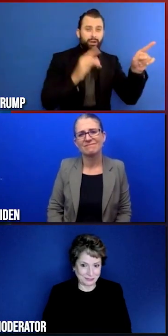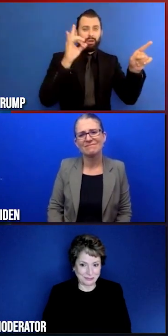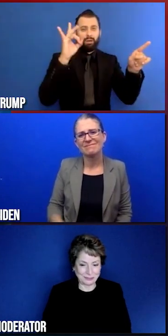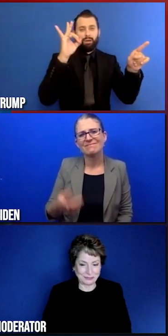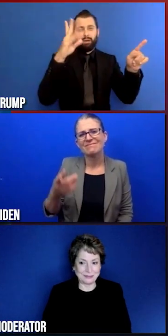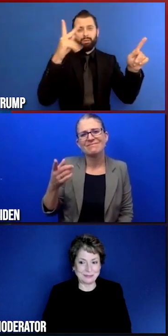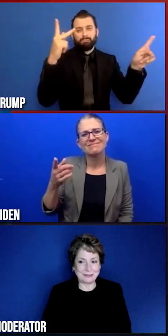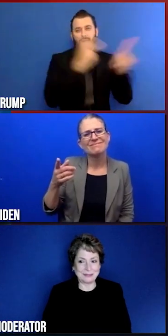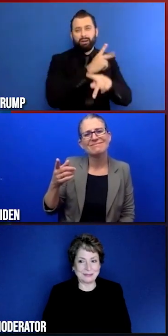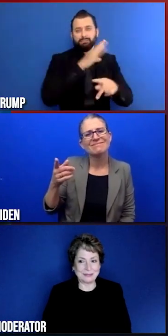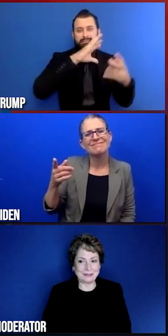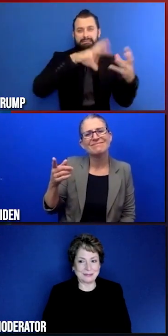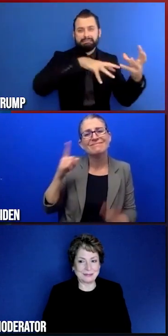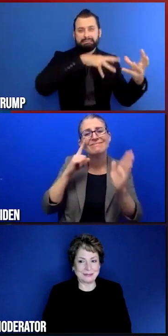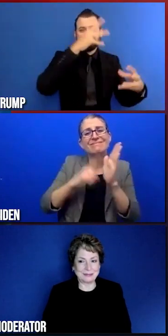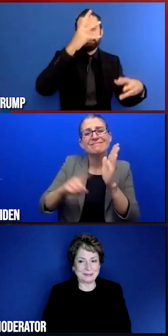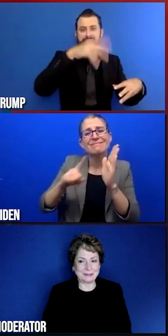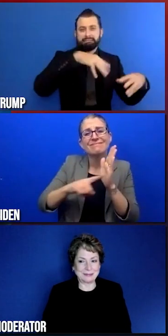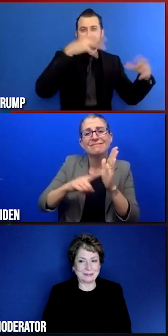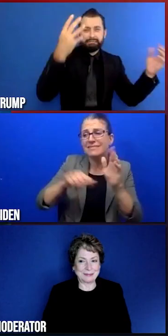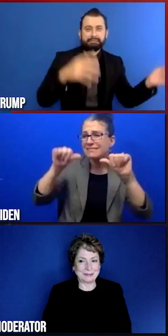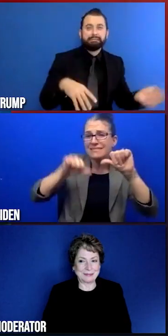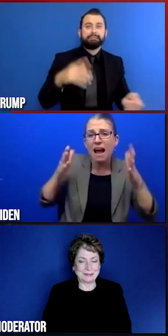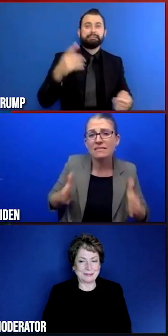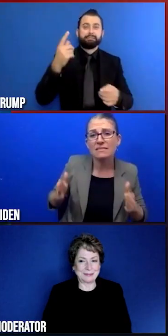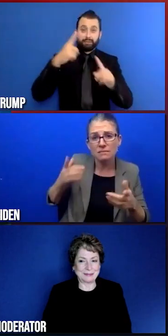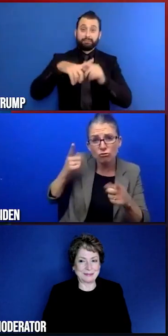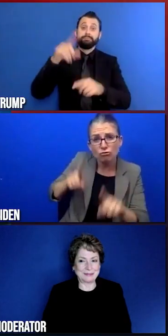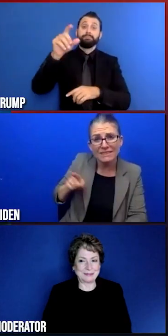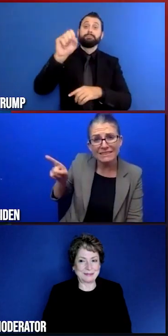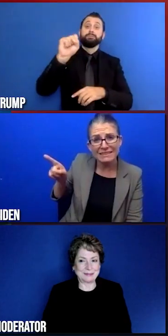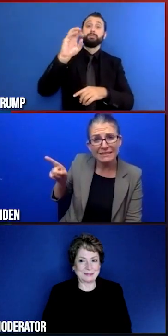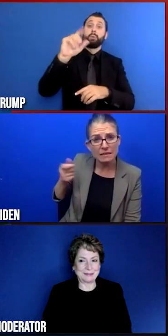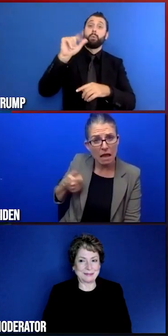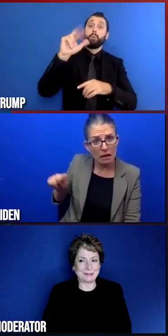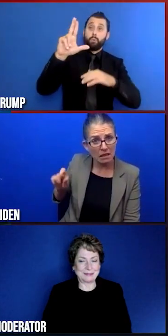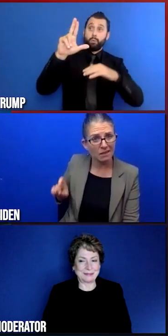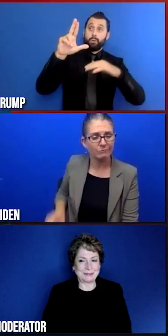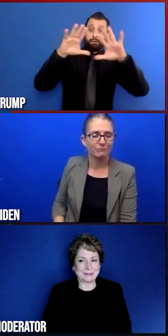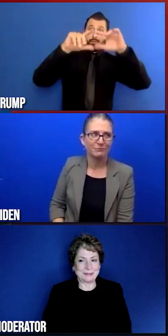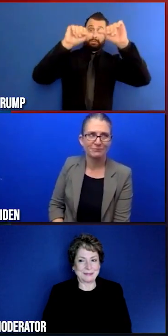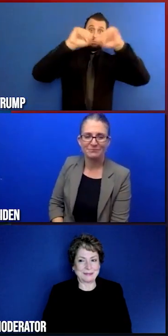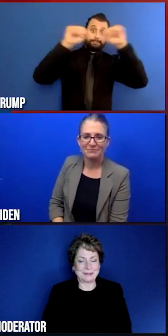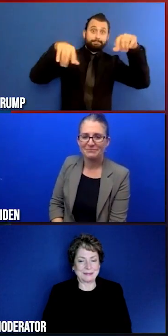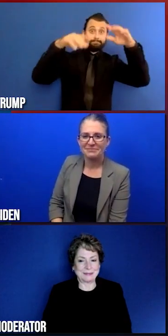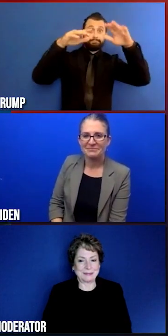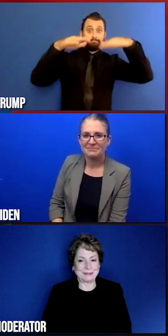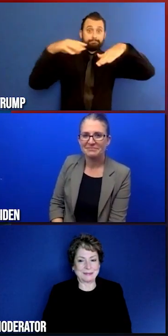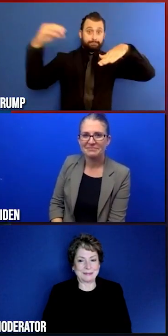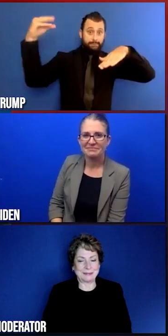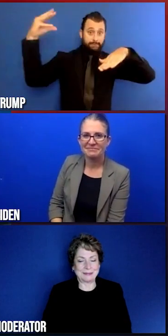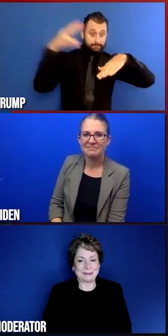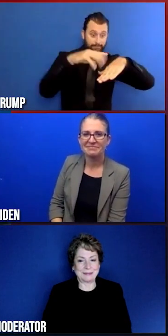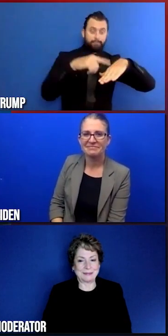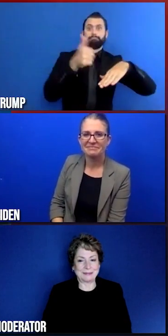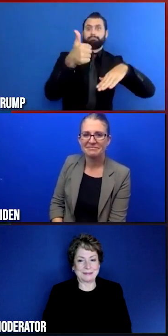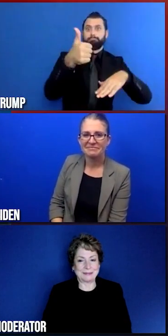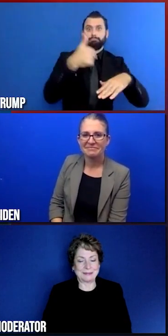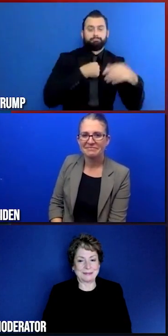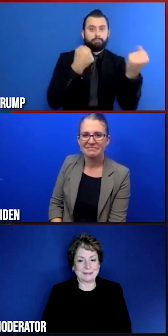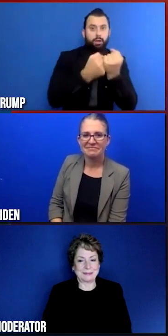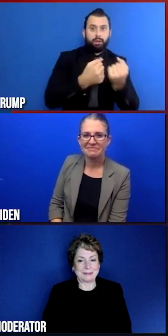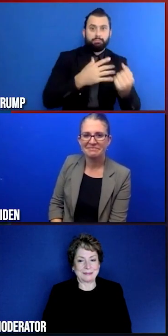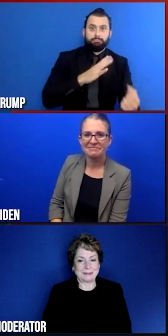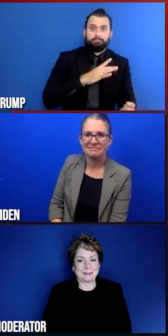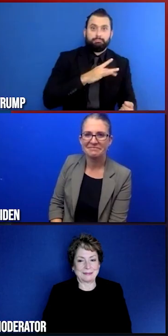quite have it yet. It's not powerful yet to really run our big, beautiful factories that we need to compete